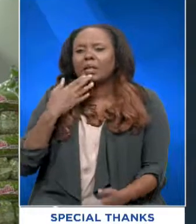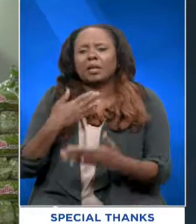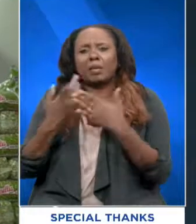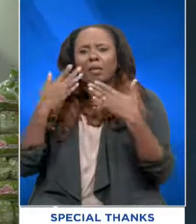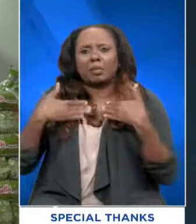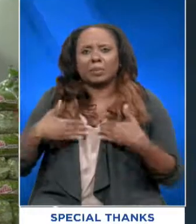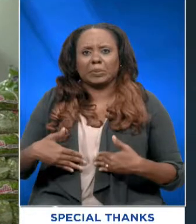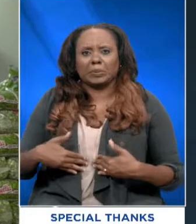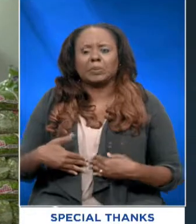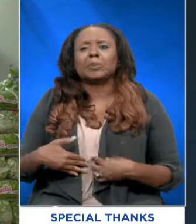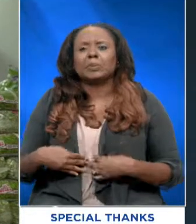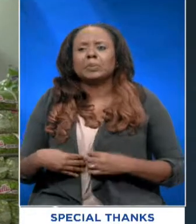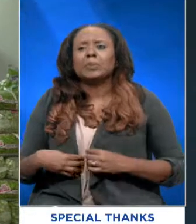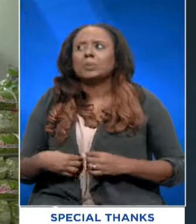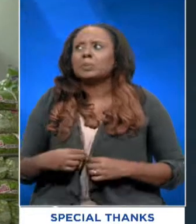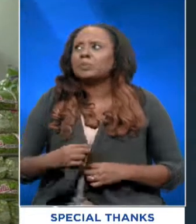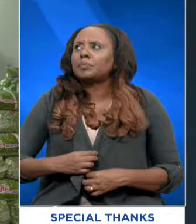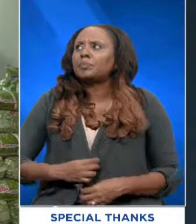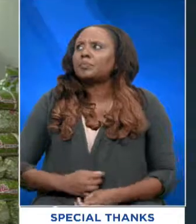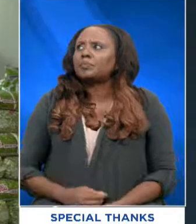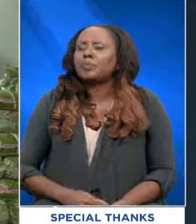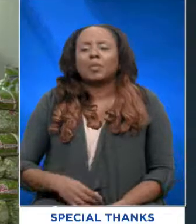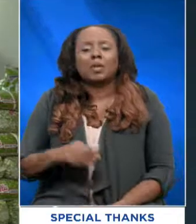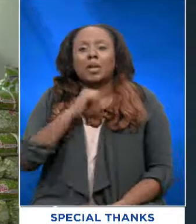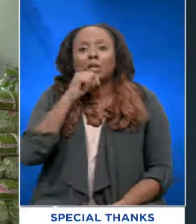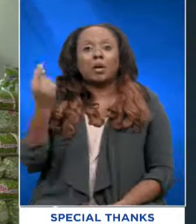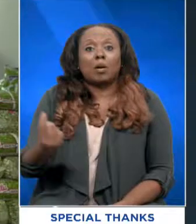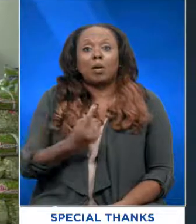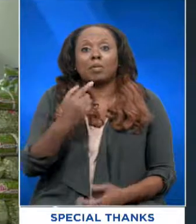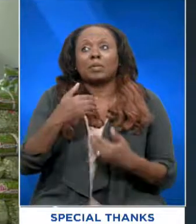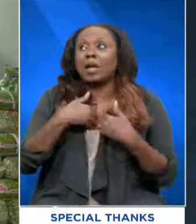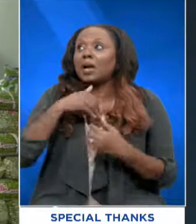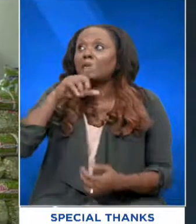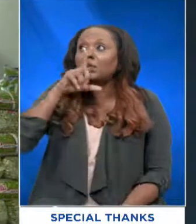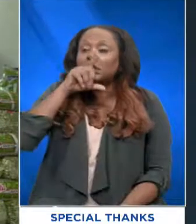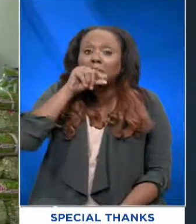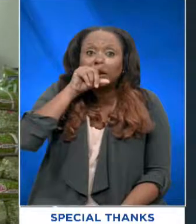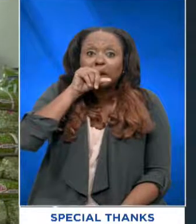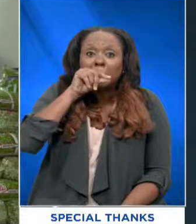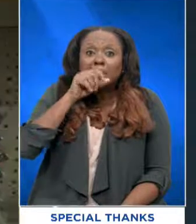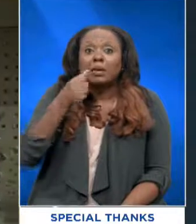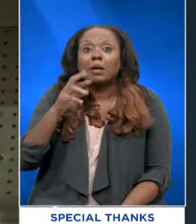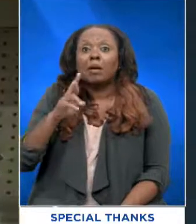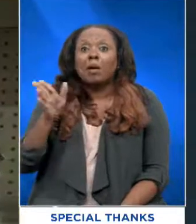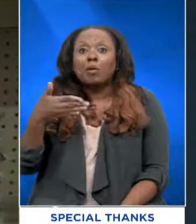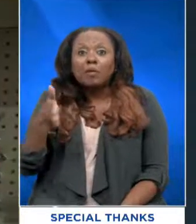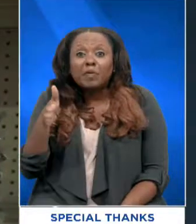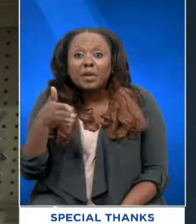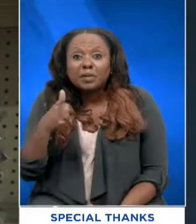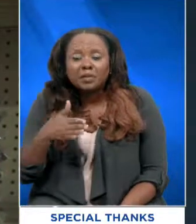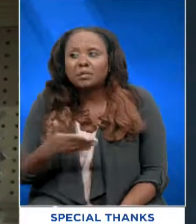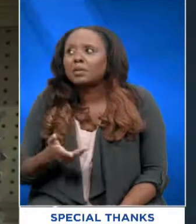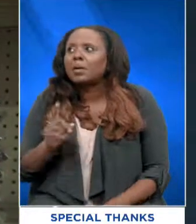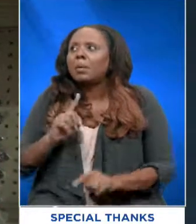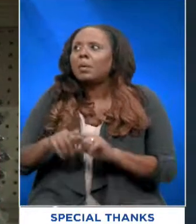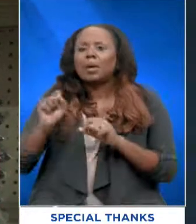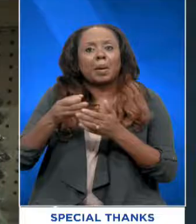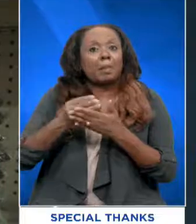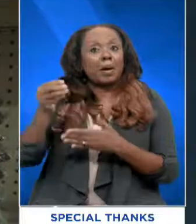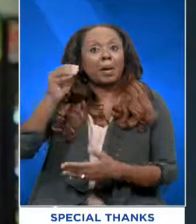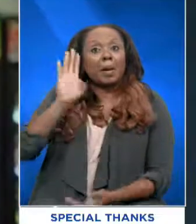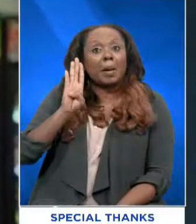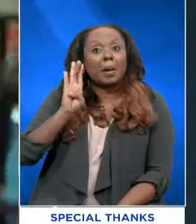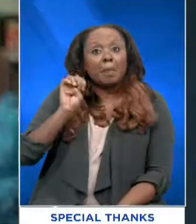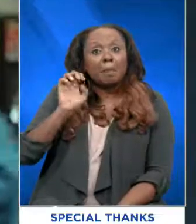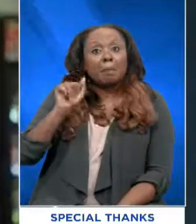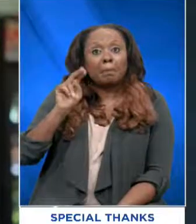these. You know, we don't always have to do the chicken and fish. Yes, we have our peas and our rice, but our peas can make a significant source of our daily protein